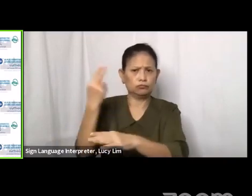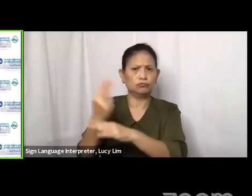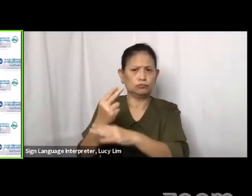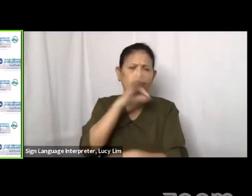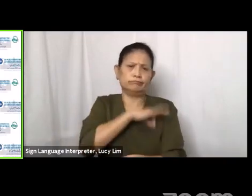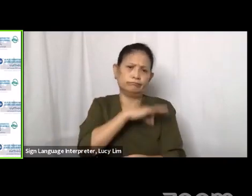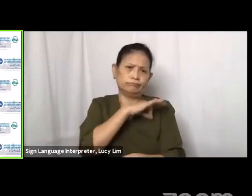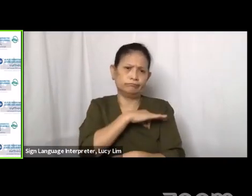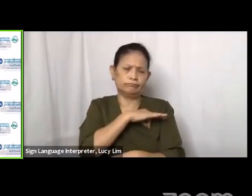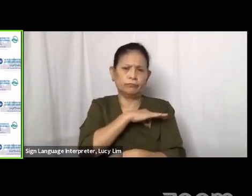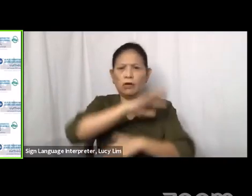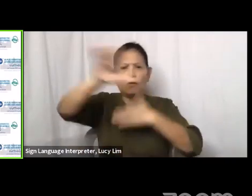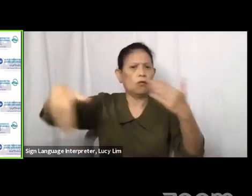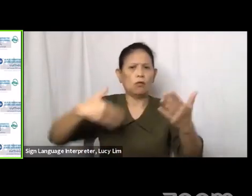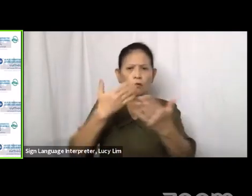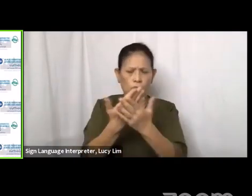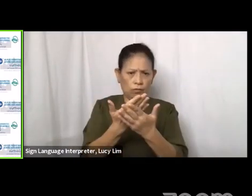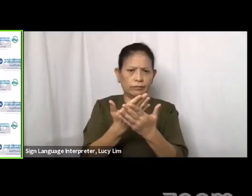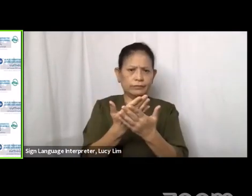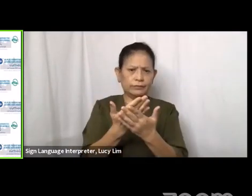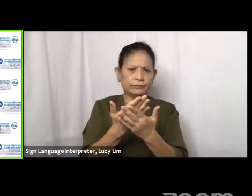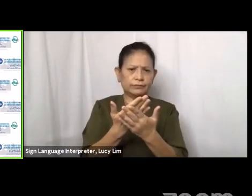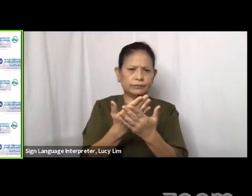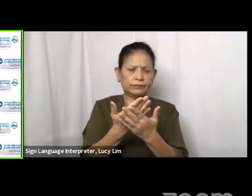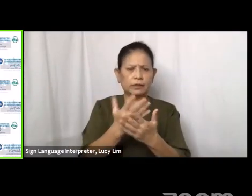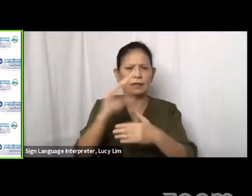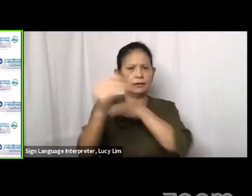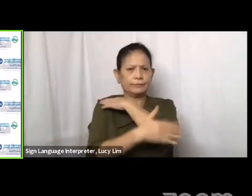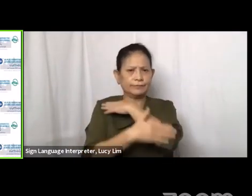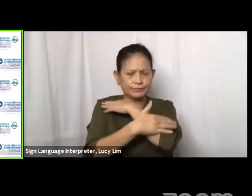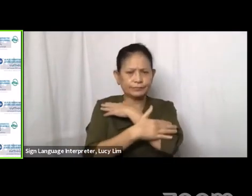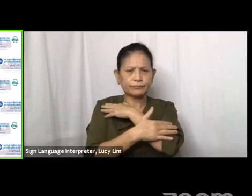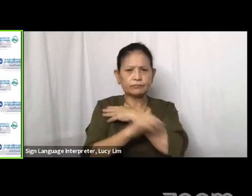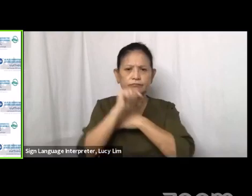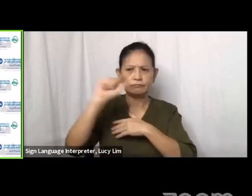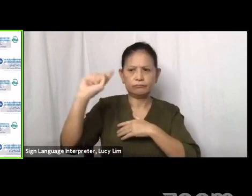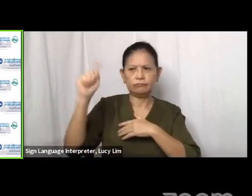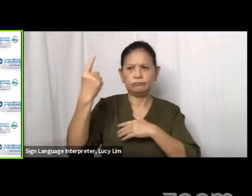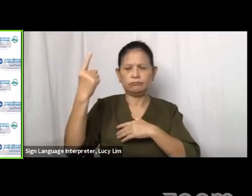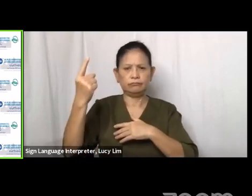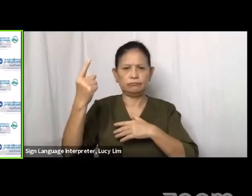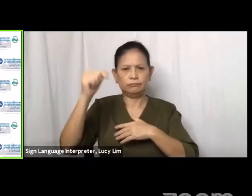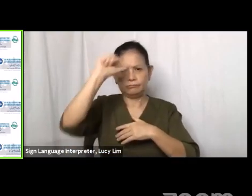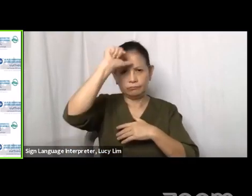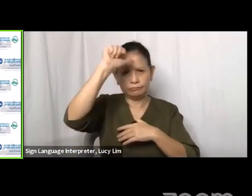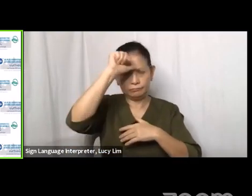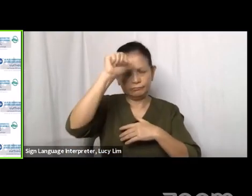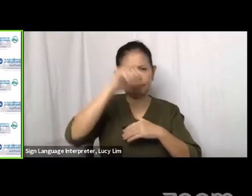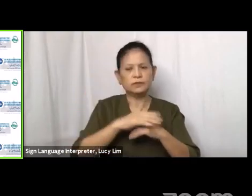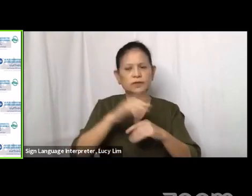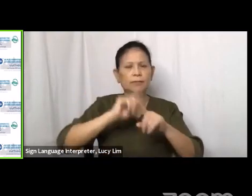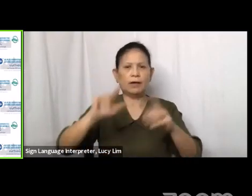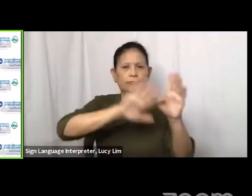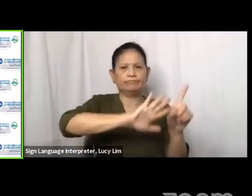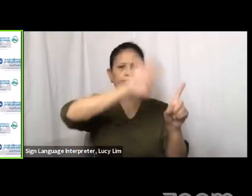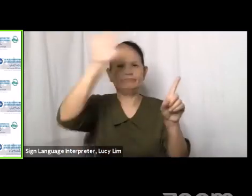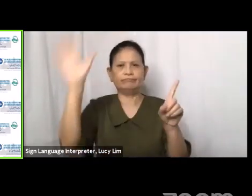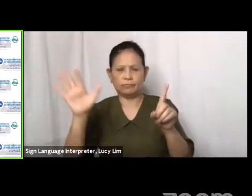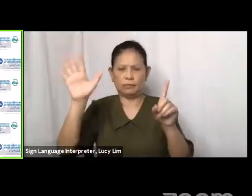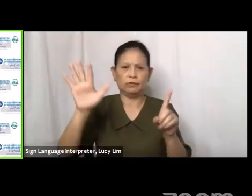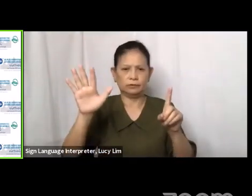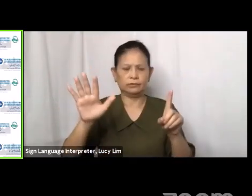for all of us, the countries, not only in India, but across the region and in the